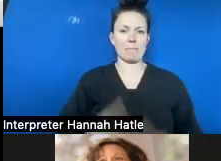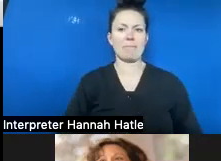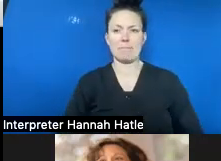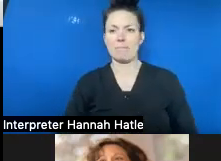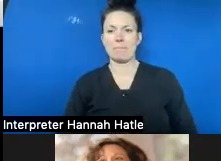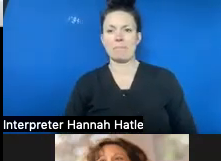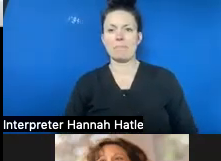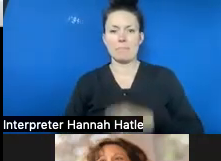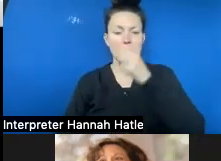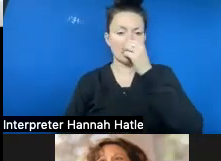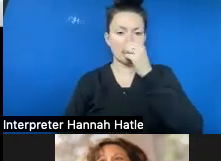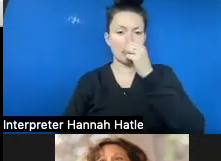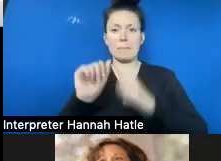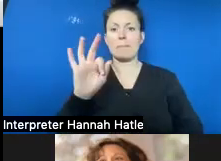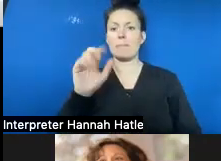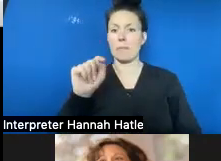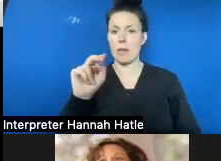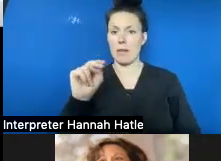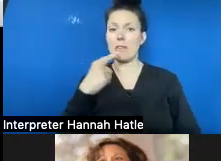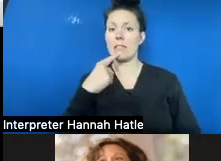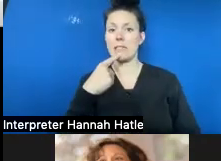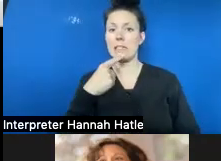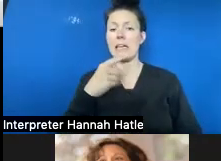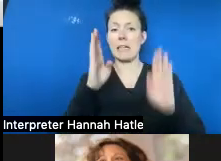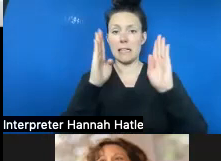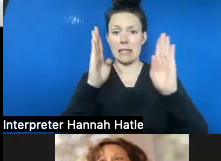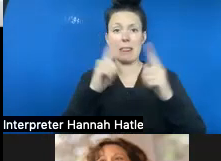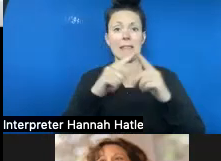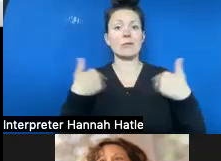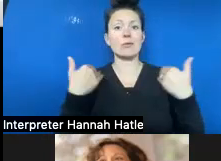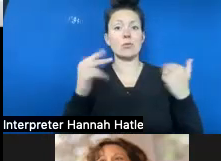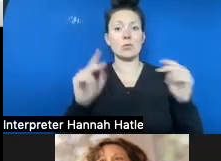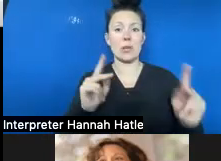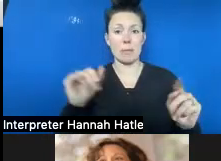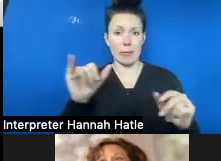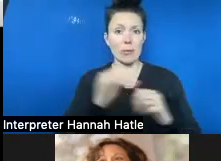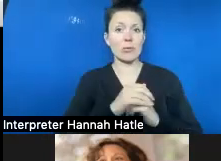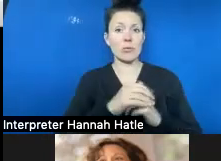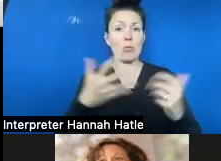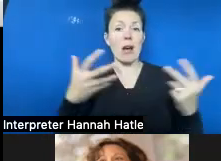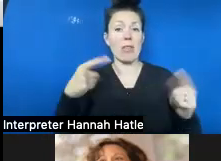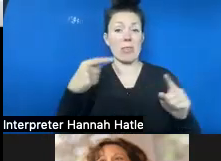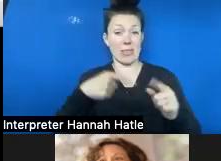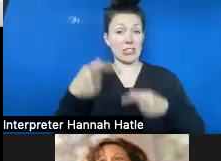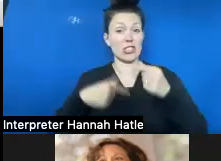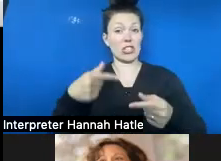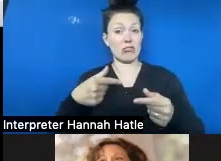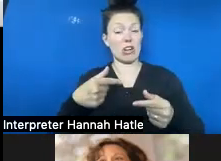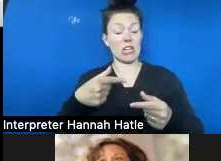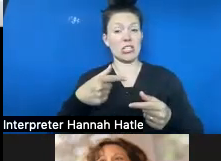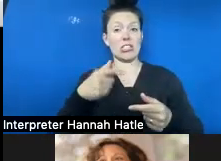Yeah, Afton added listening to the youth. This generation has taught us adults a lot about compassion and non-judgment.